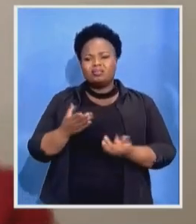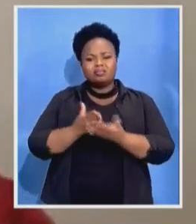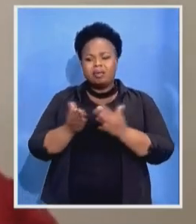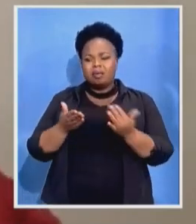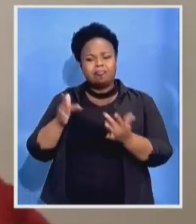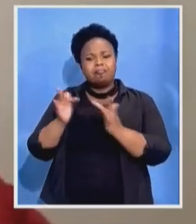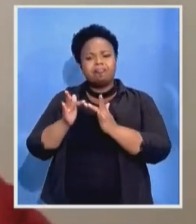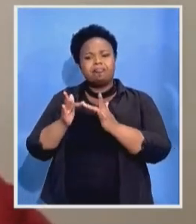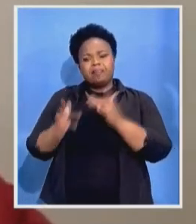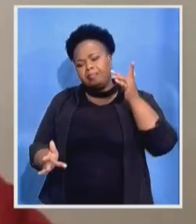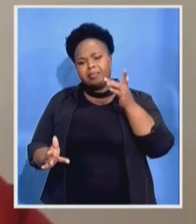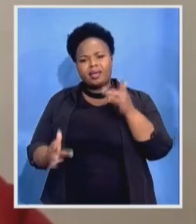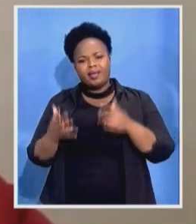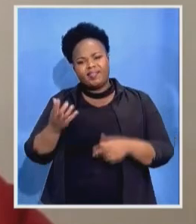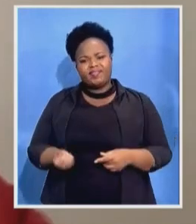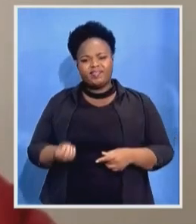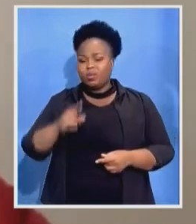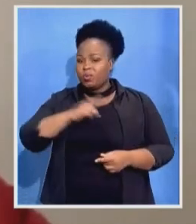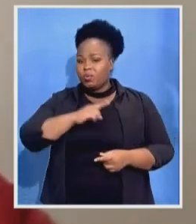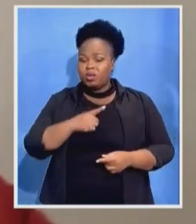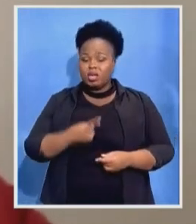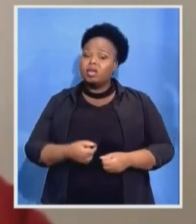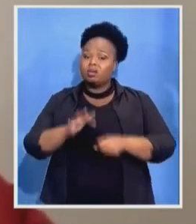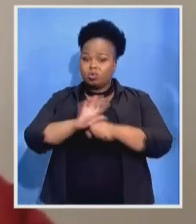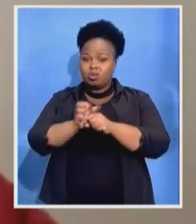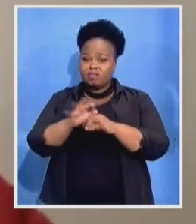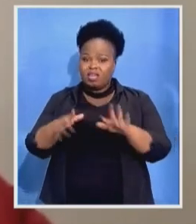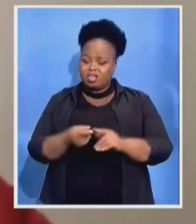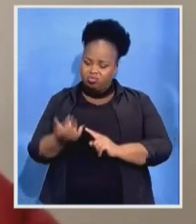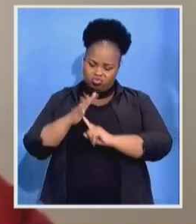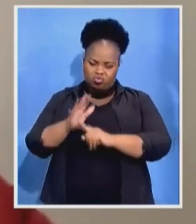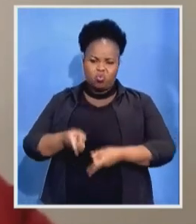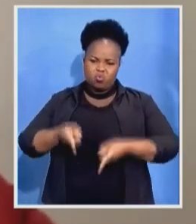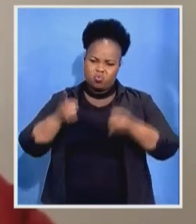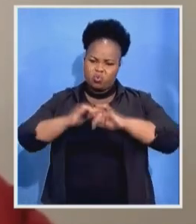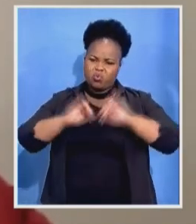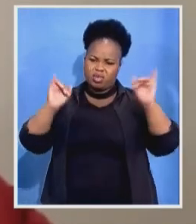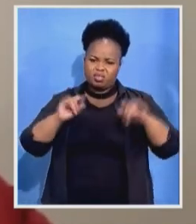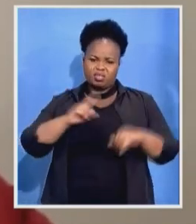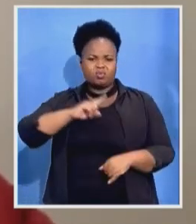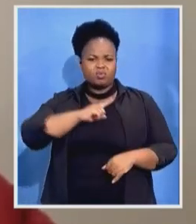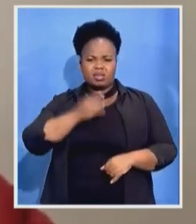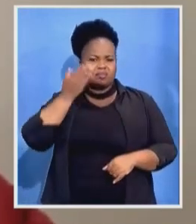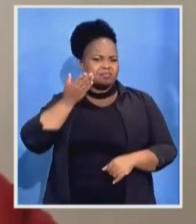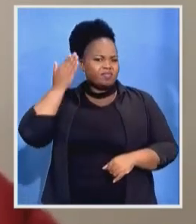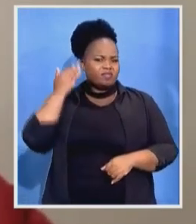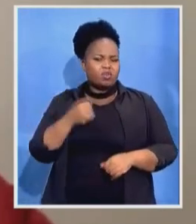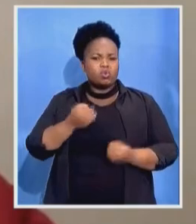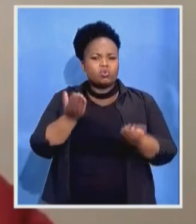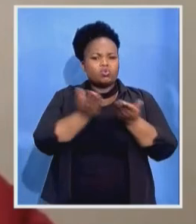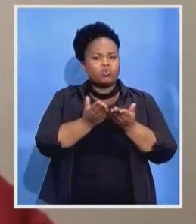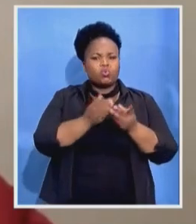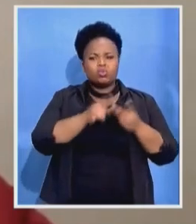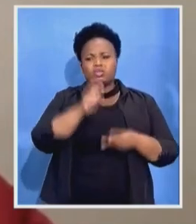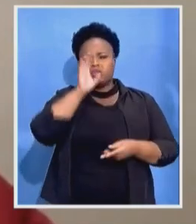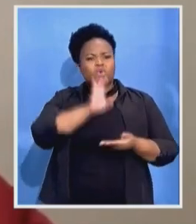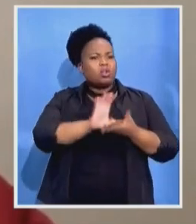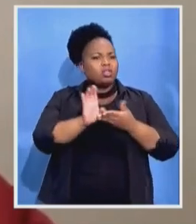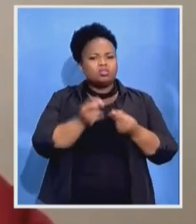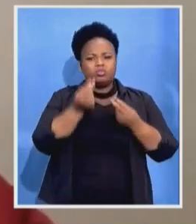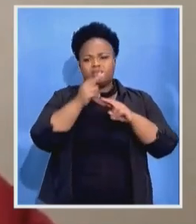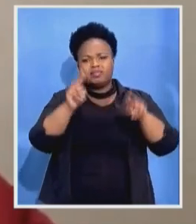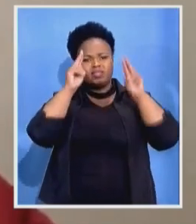COVID-19, when schools, colleges, and universities shifted learning and teaching to the digital space, cannot be